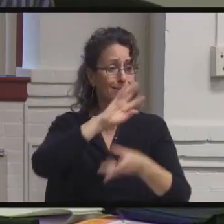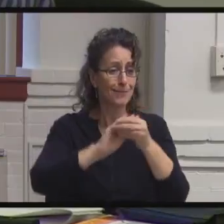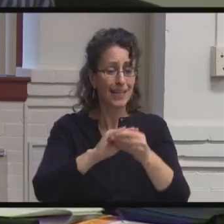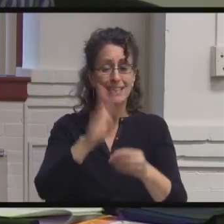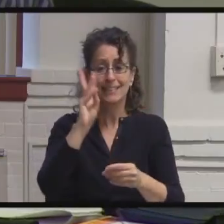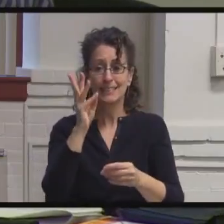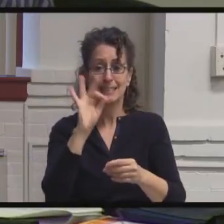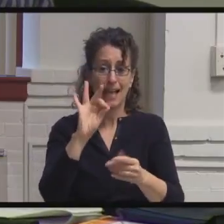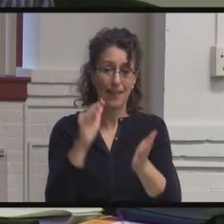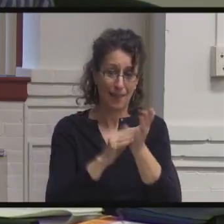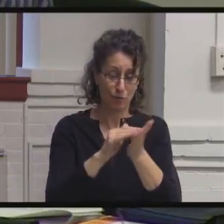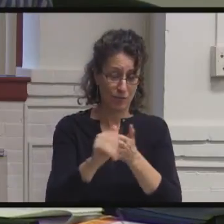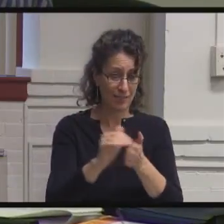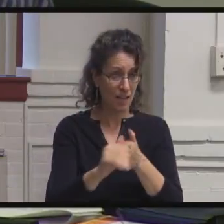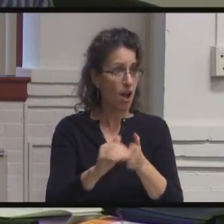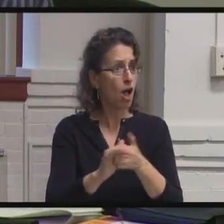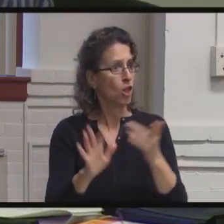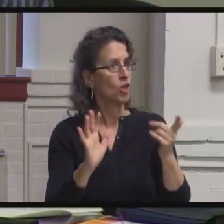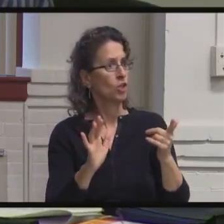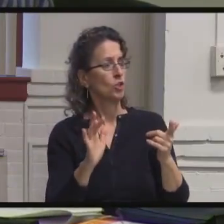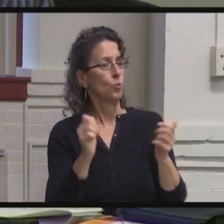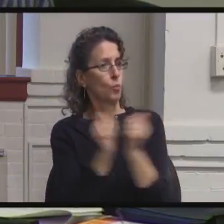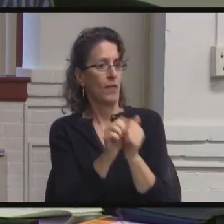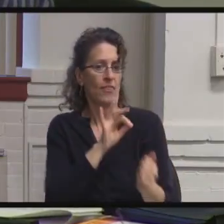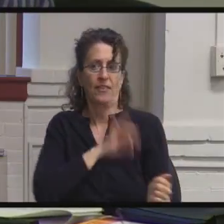Wow. At retail price.